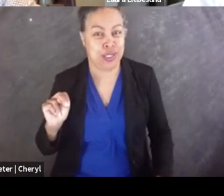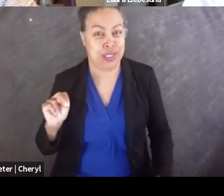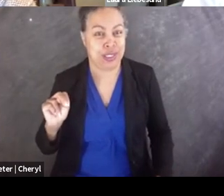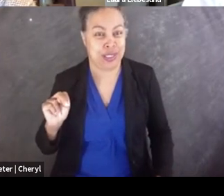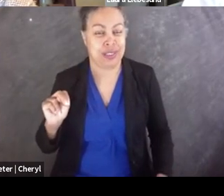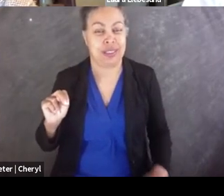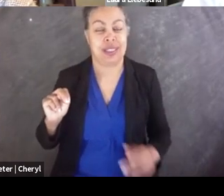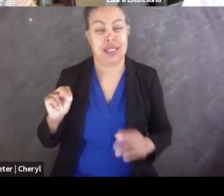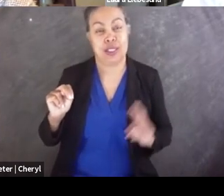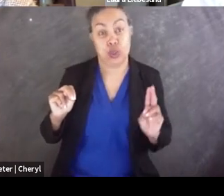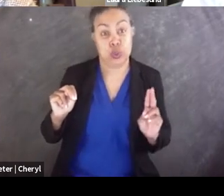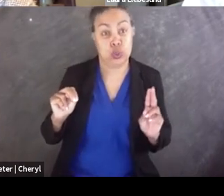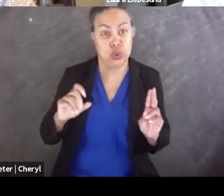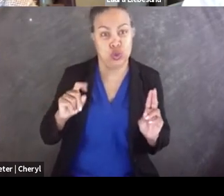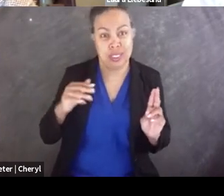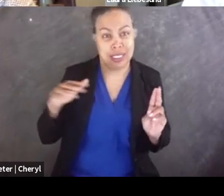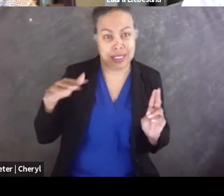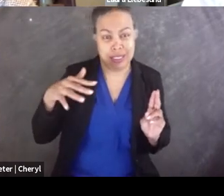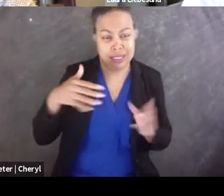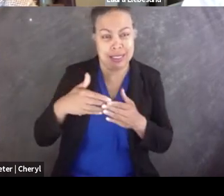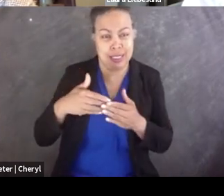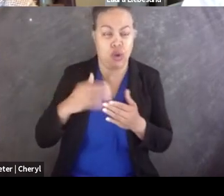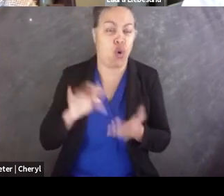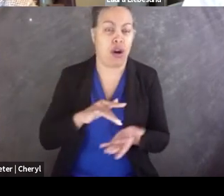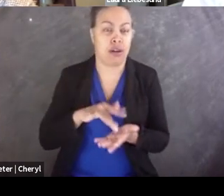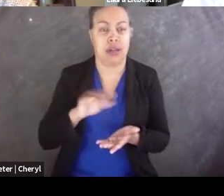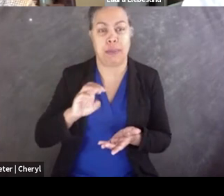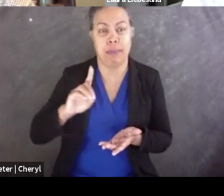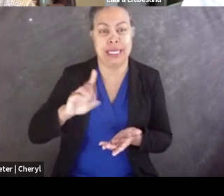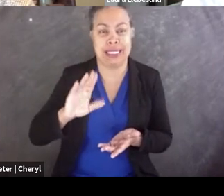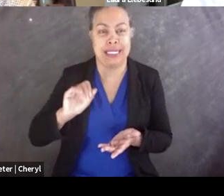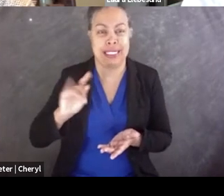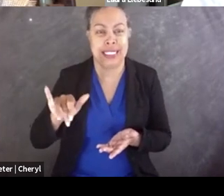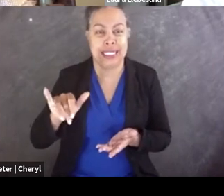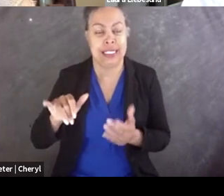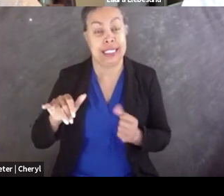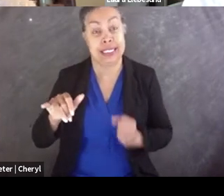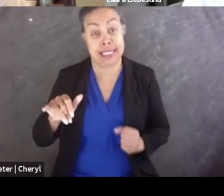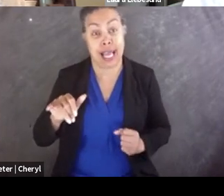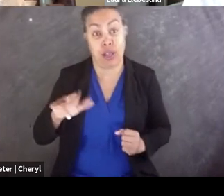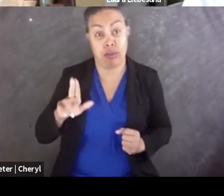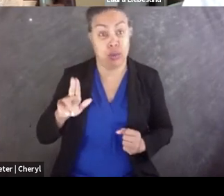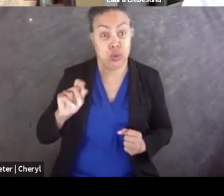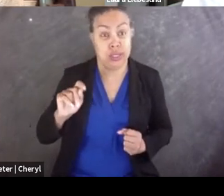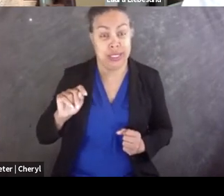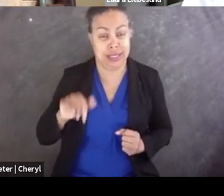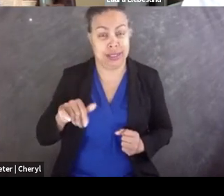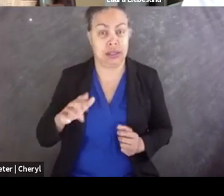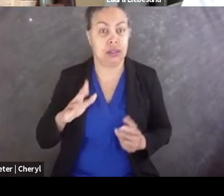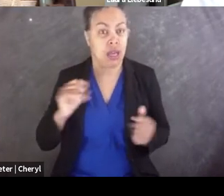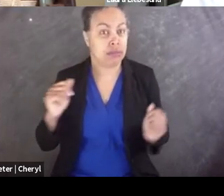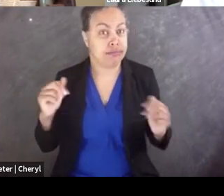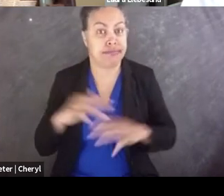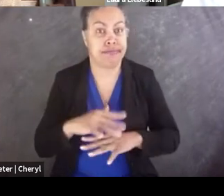along U Street or Mid-City, south of U Street, were a center for